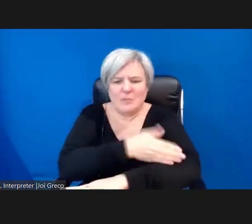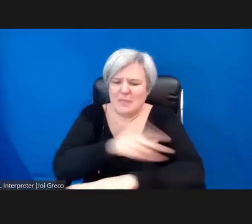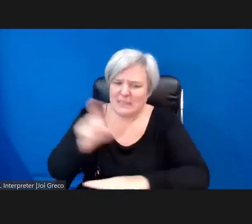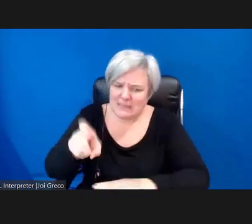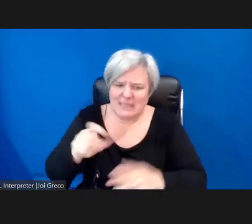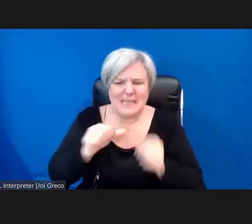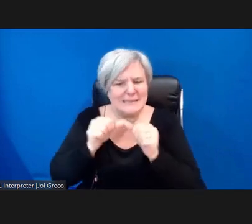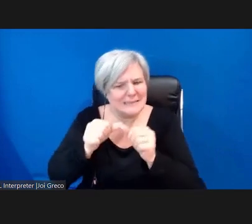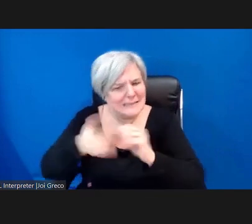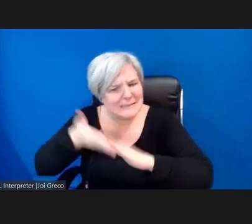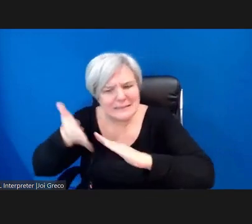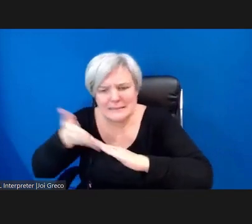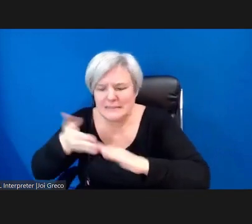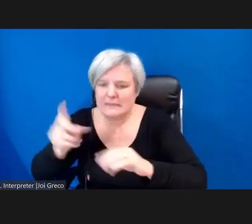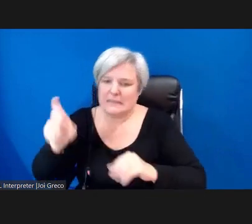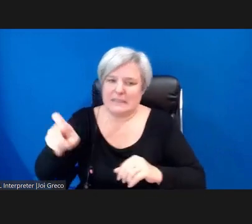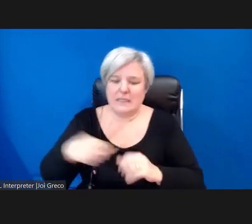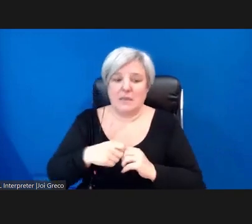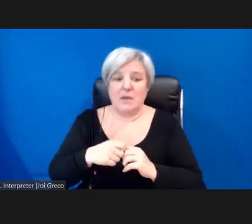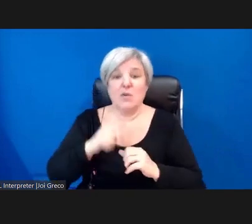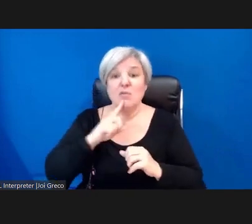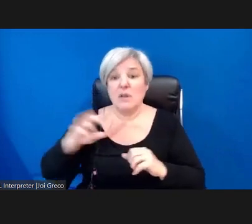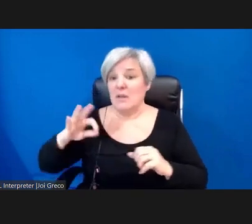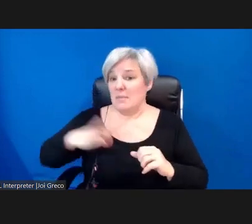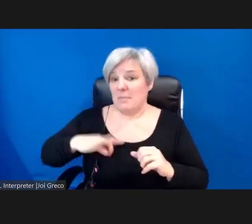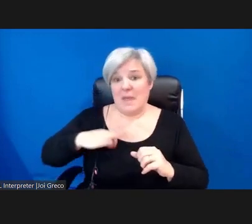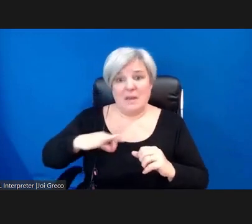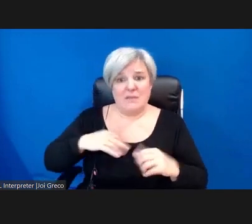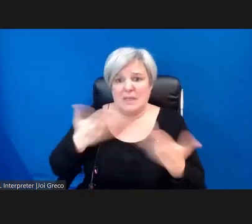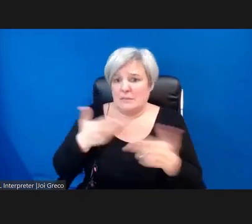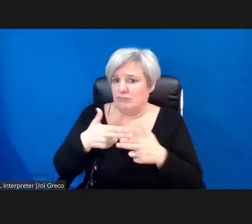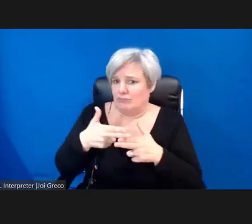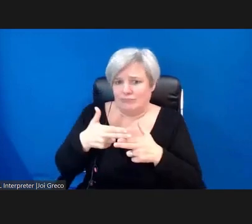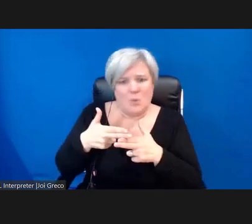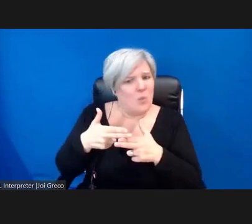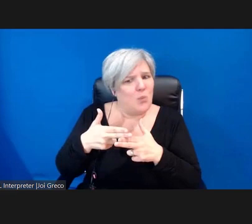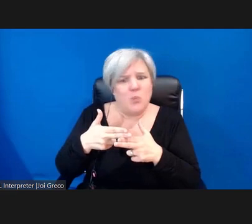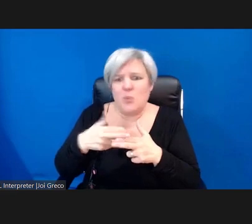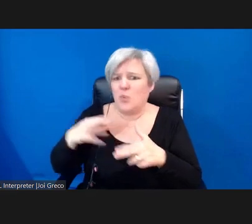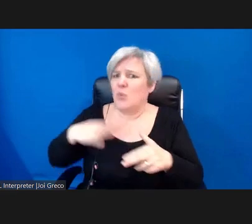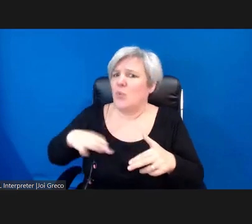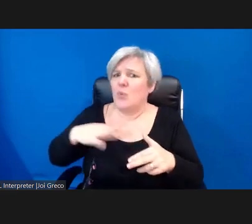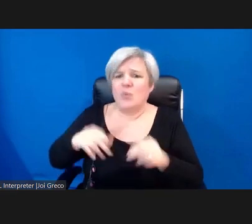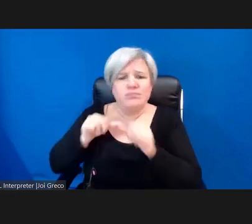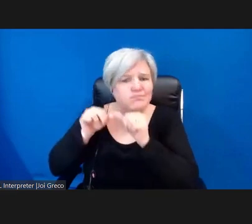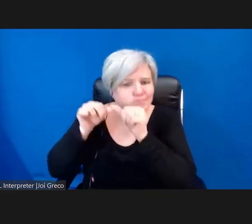future. Its benefits go so far beyond a temporary solution.